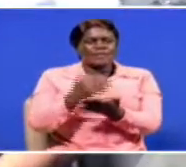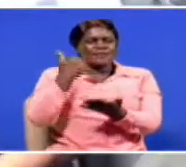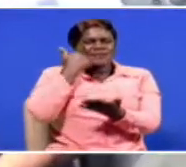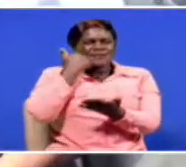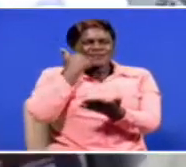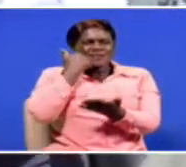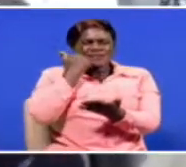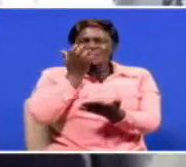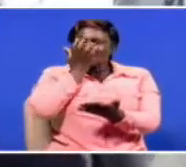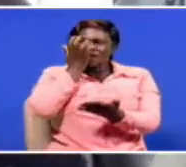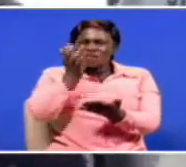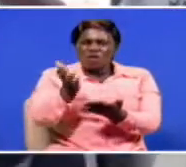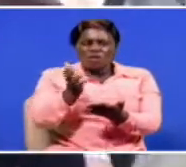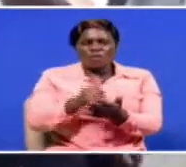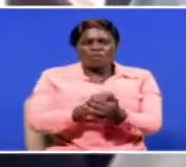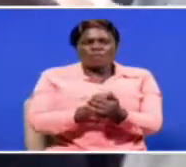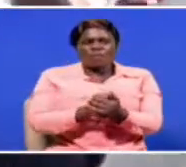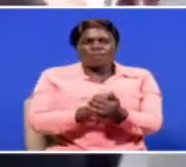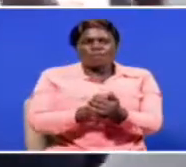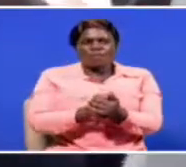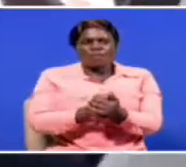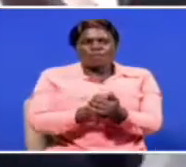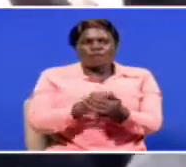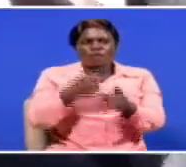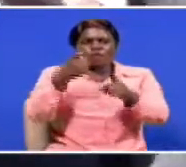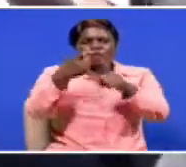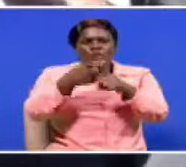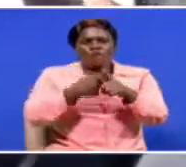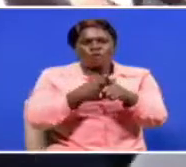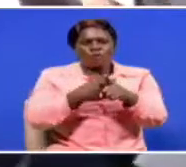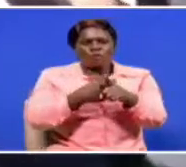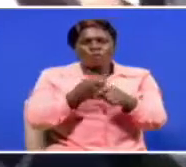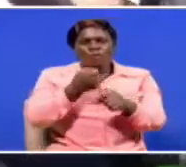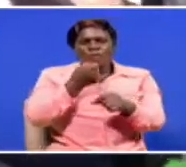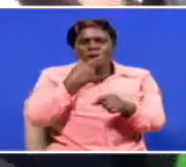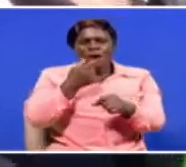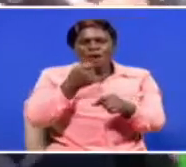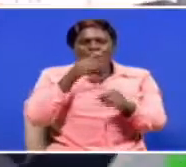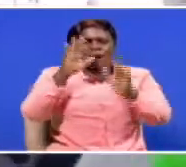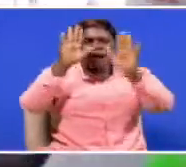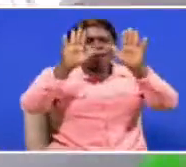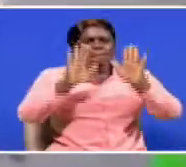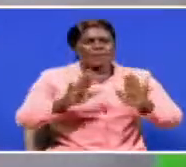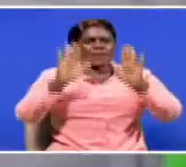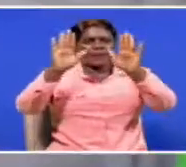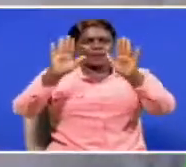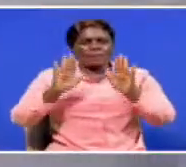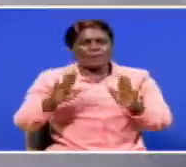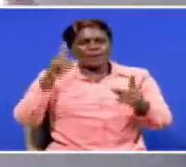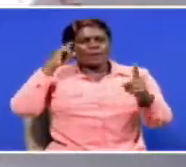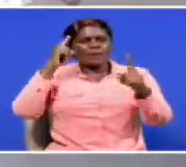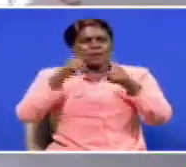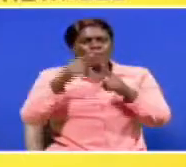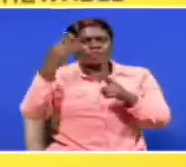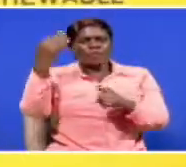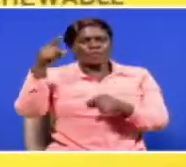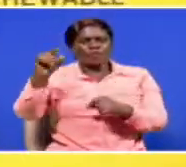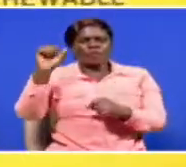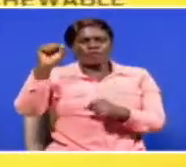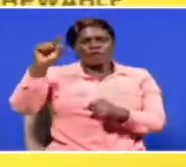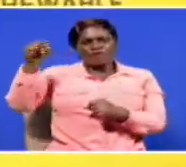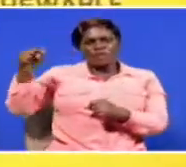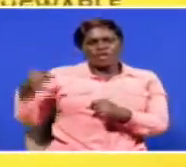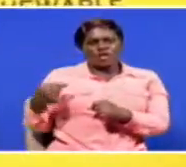and Neglected Tropical Diseases Division, to roll out a mass drug administration campaign that is targeting 3.5